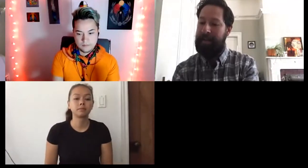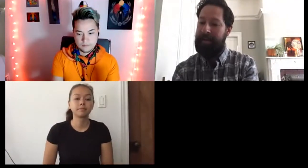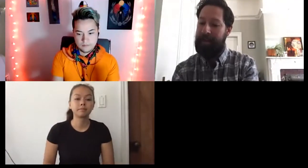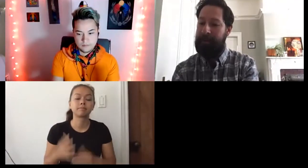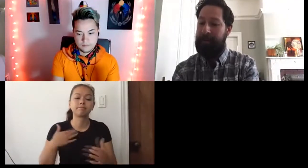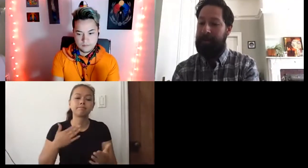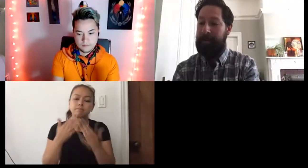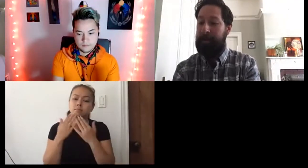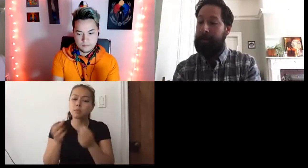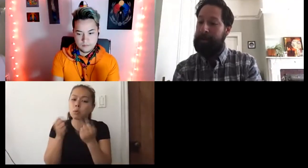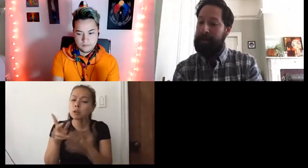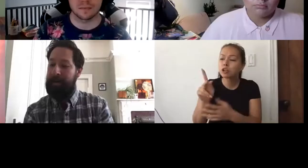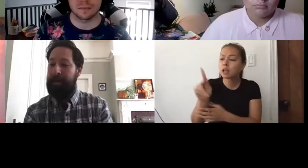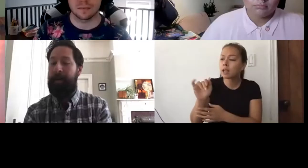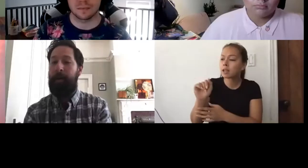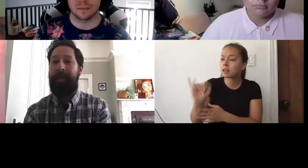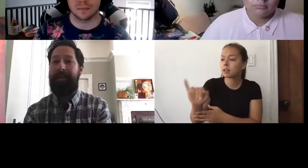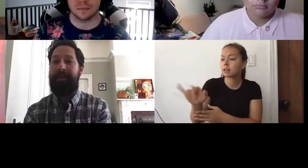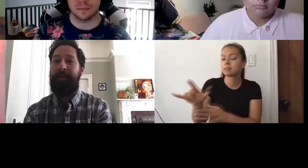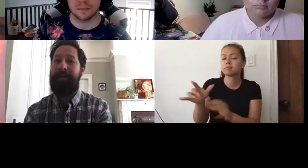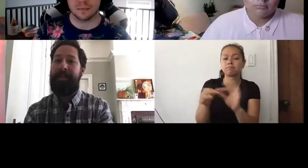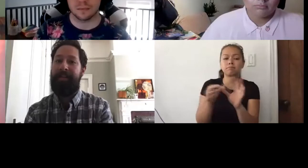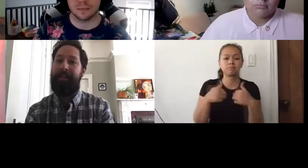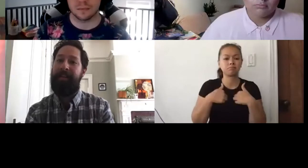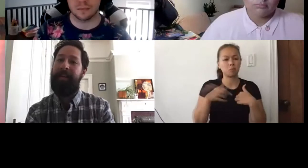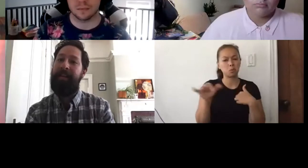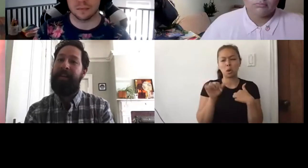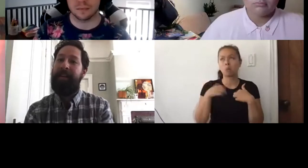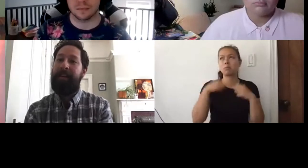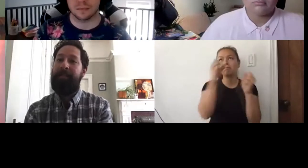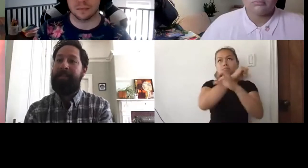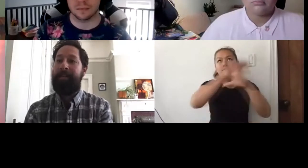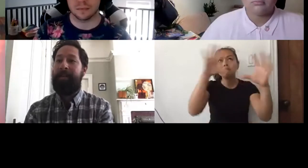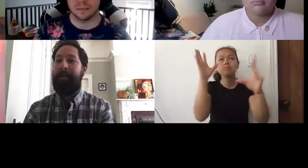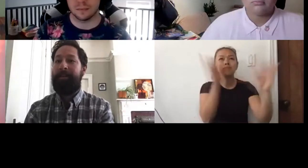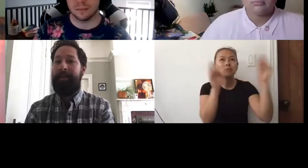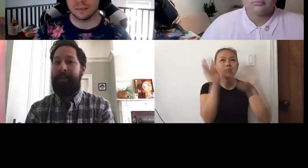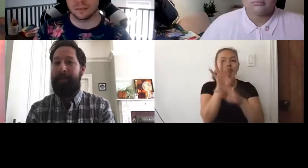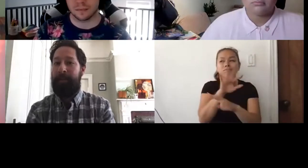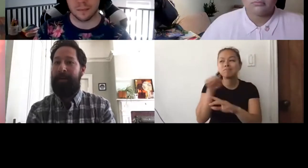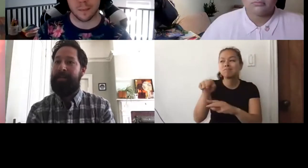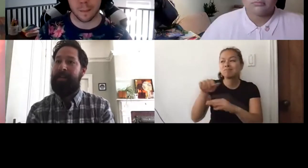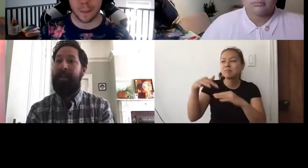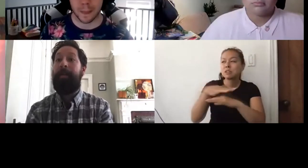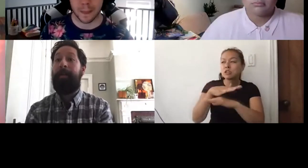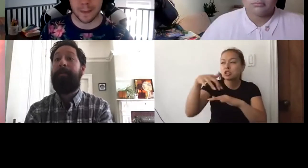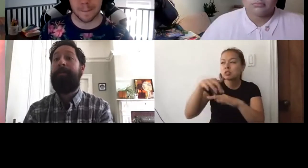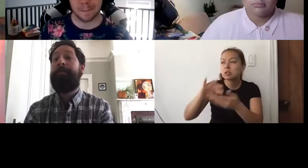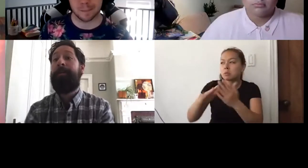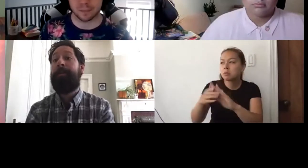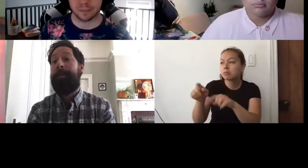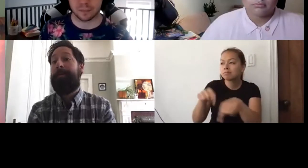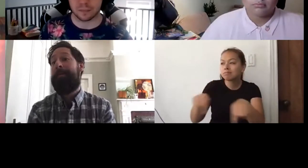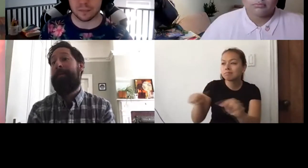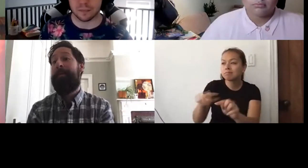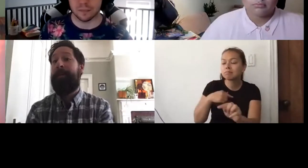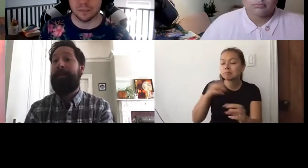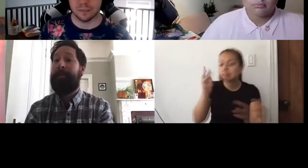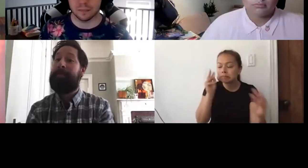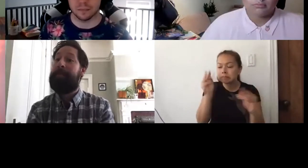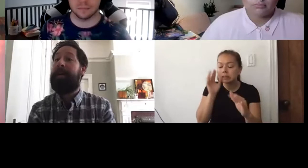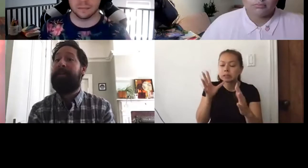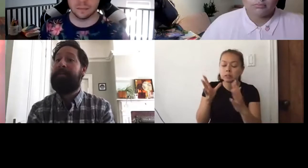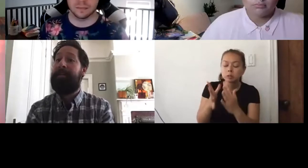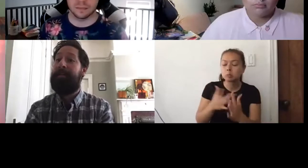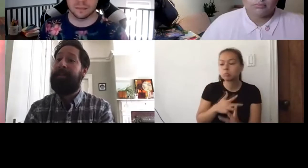today and what they're going through right now. And I hope that this conversation gives us some direction to point us in a better future where we treat people with